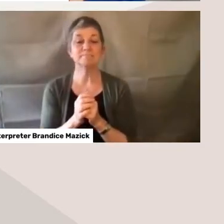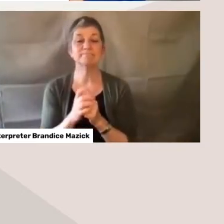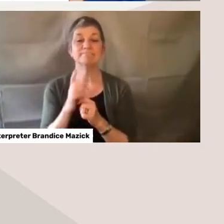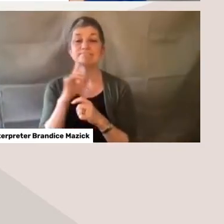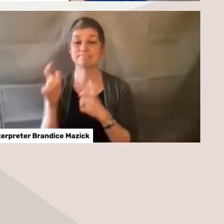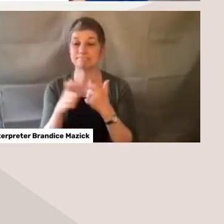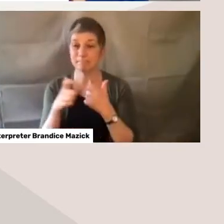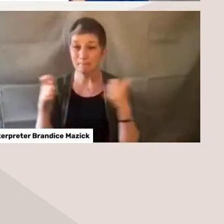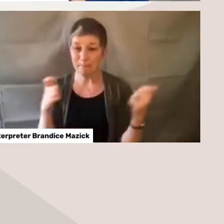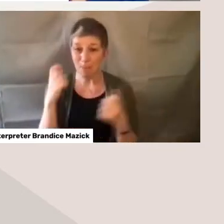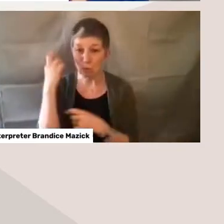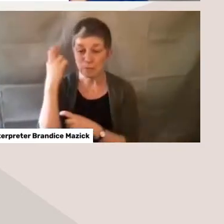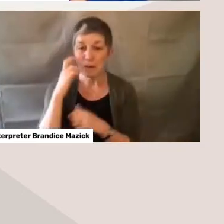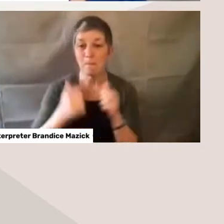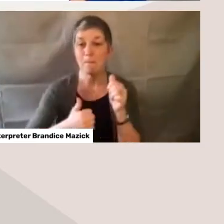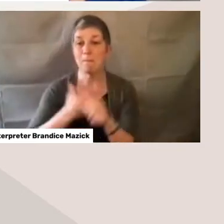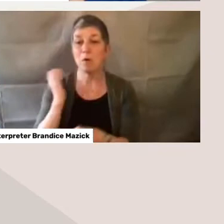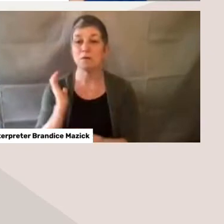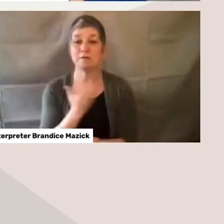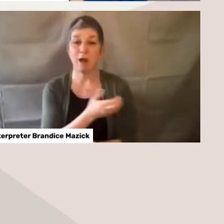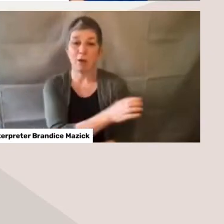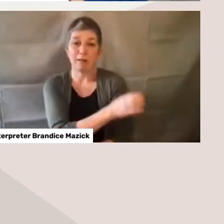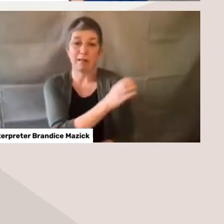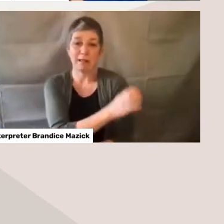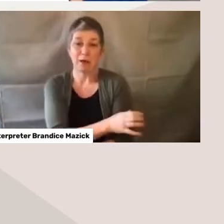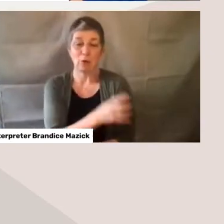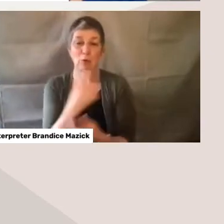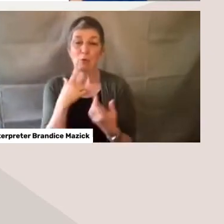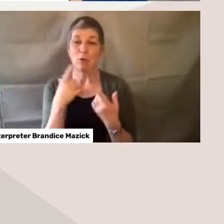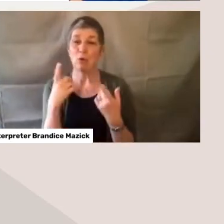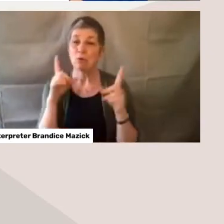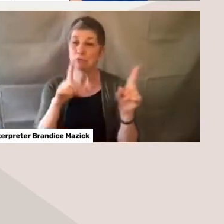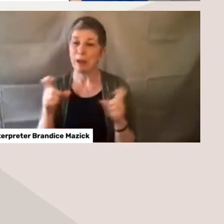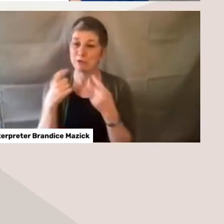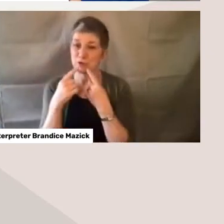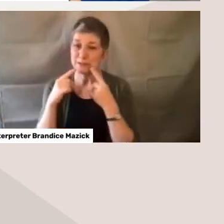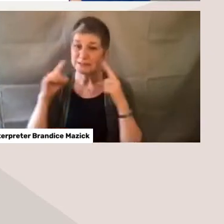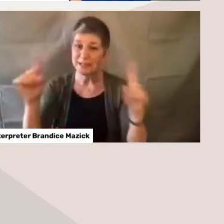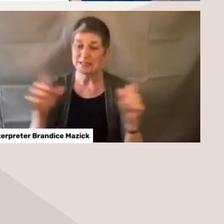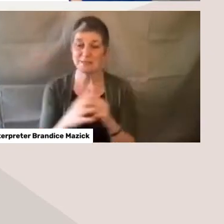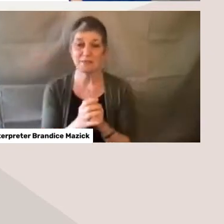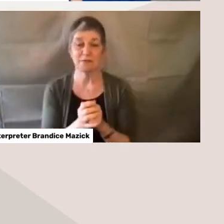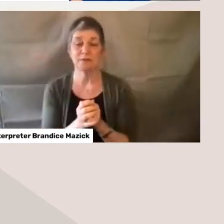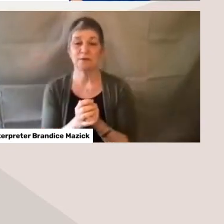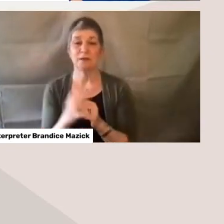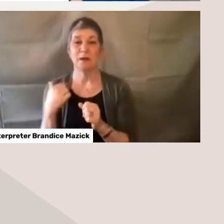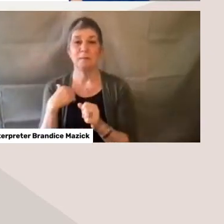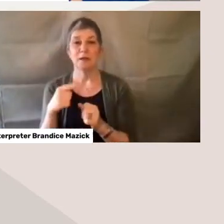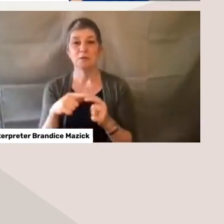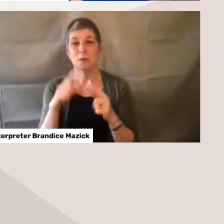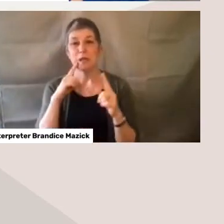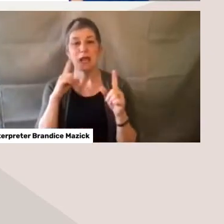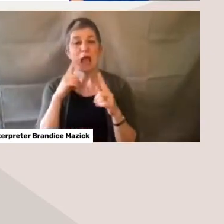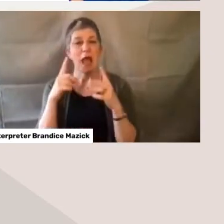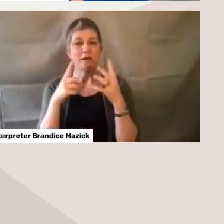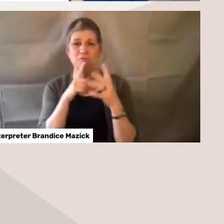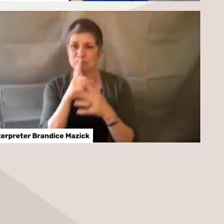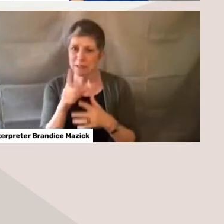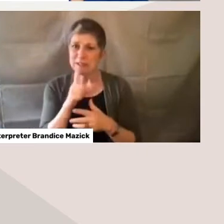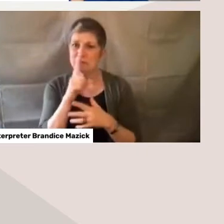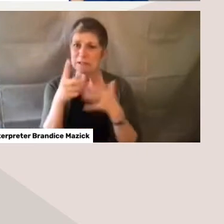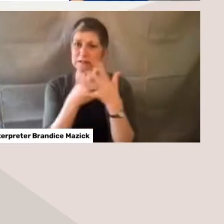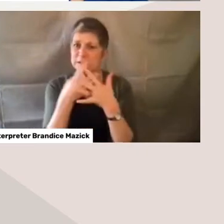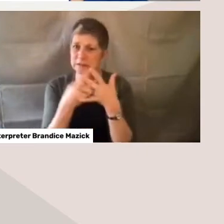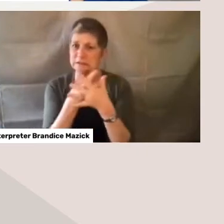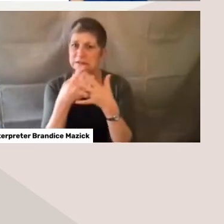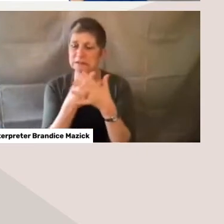biggest reason is most of our clinical trials are successful because we have vetted them so much. And so